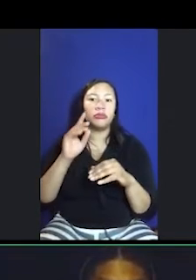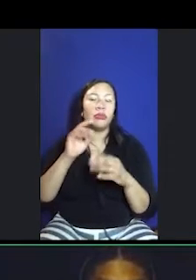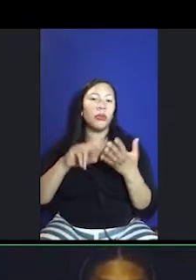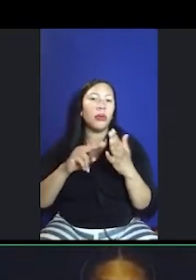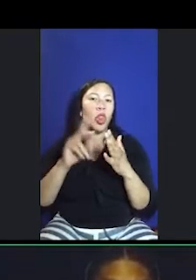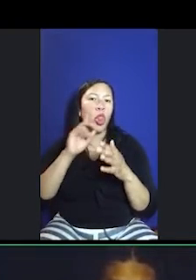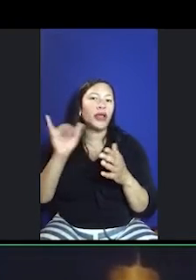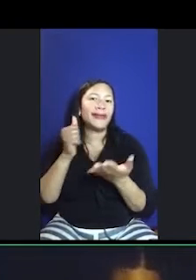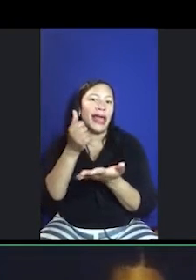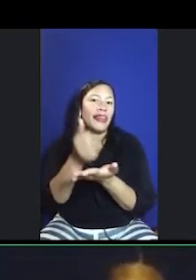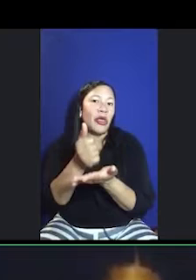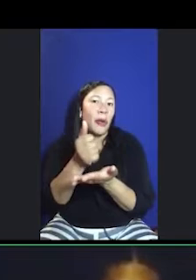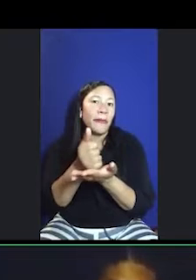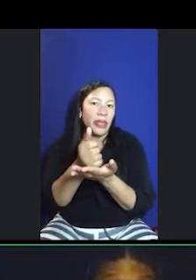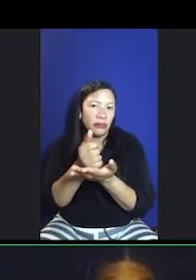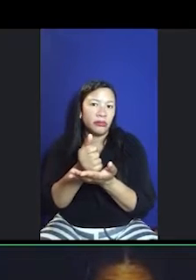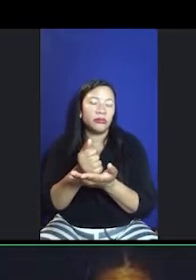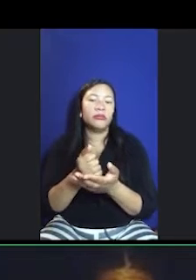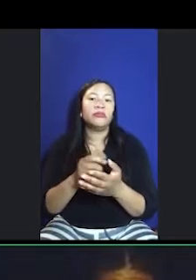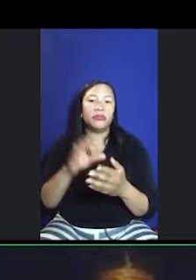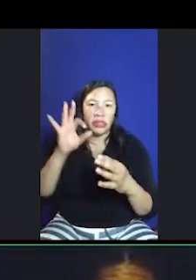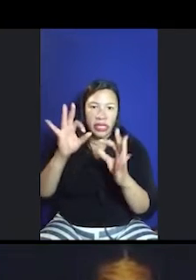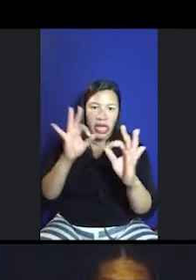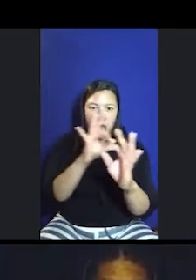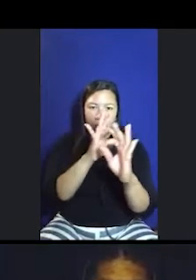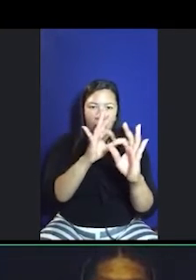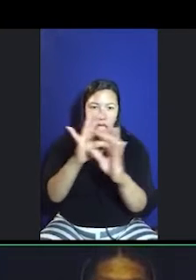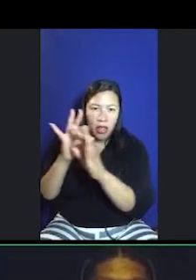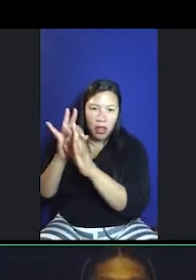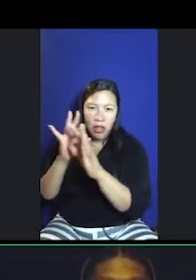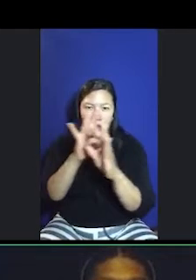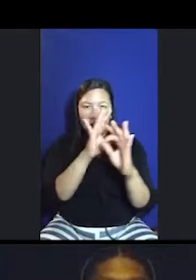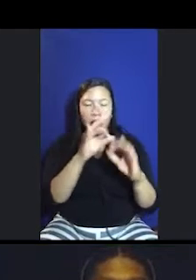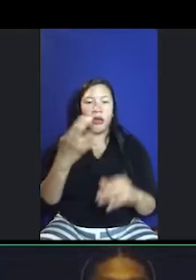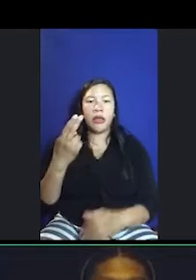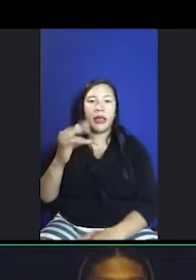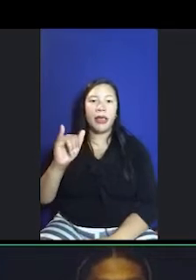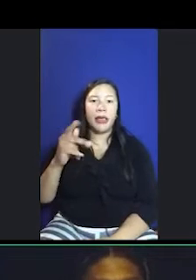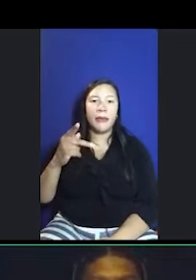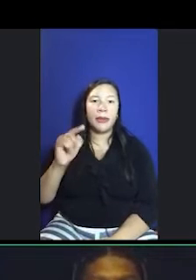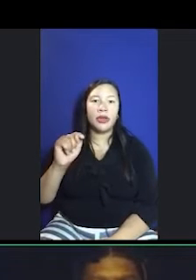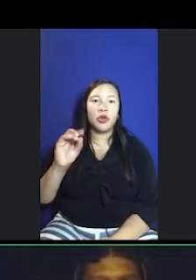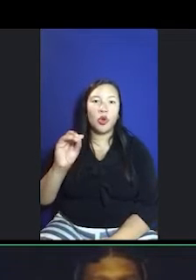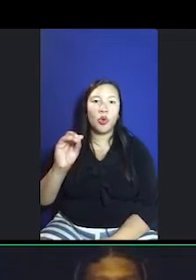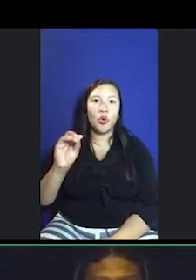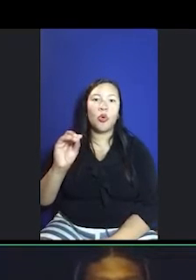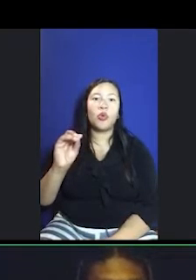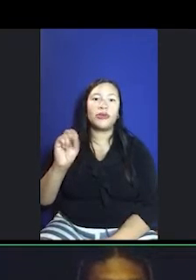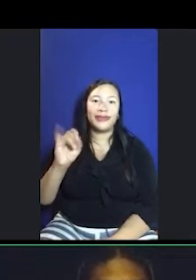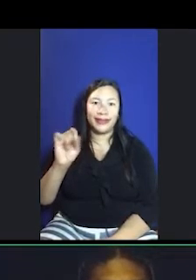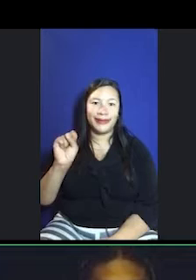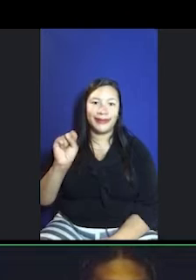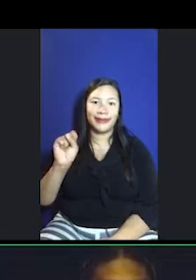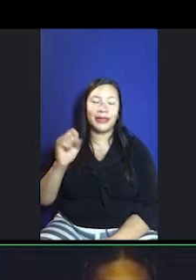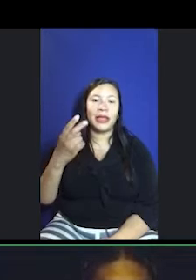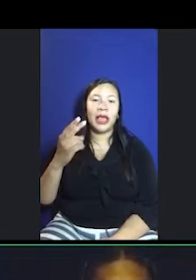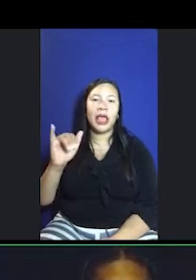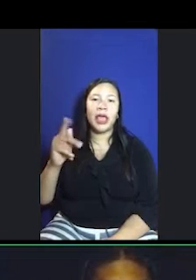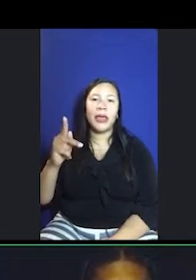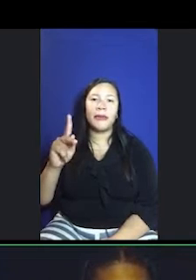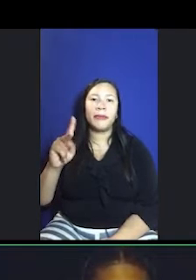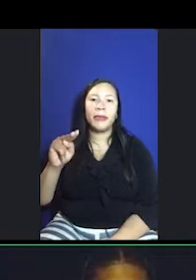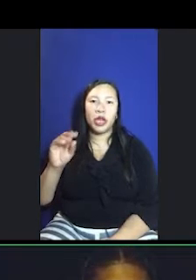the form of hypnosis, also known as hypnotherapy. And this comes about because I want to